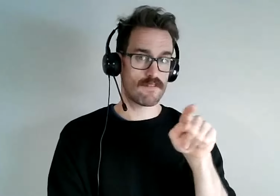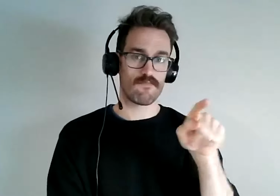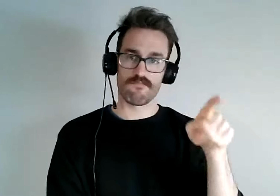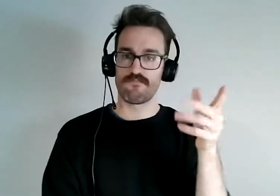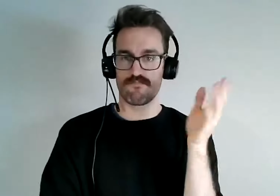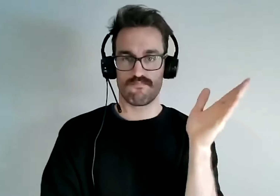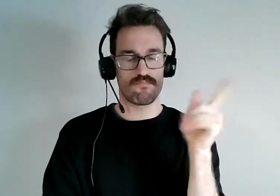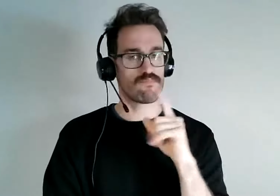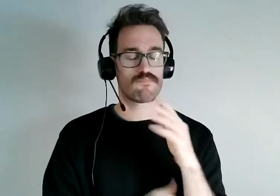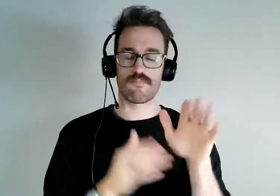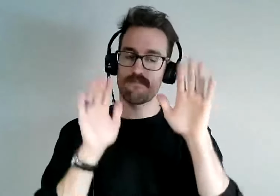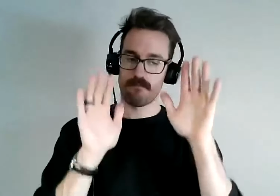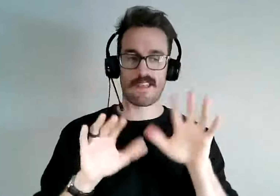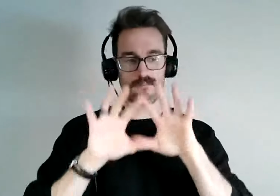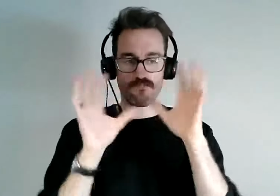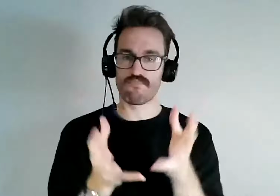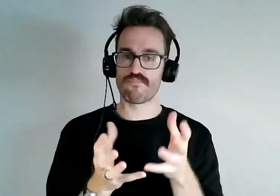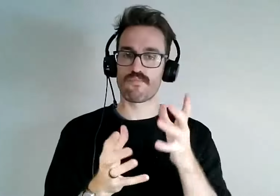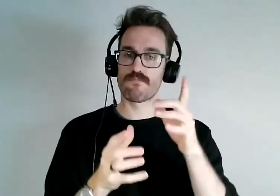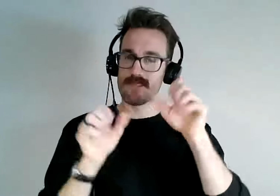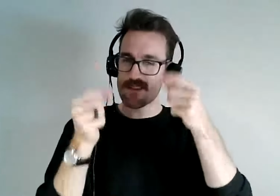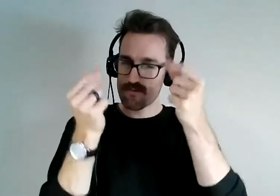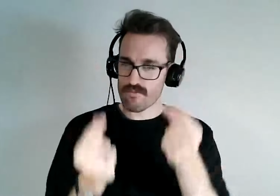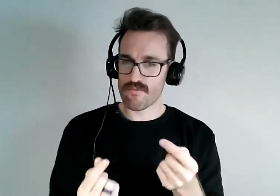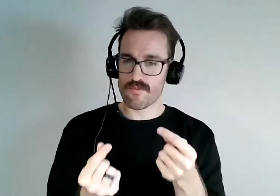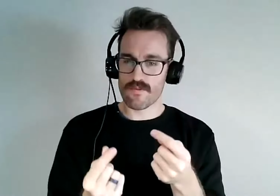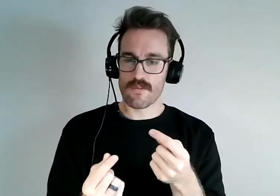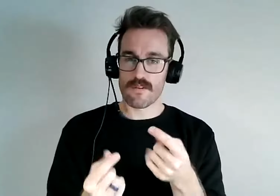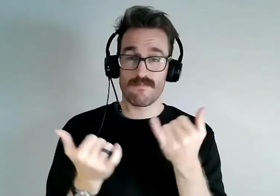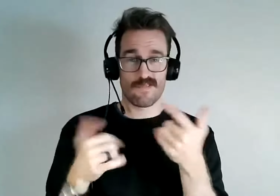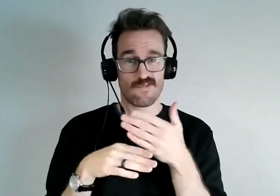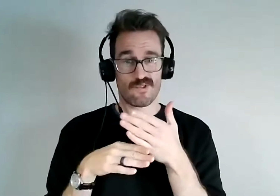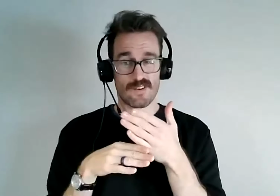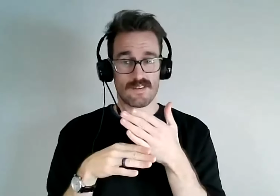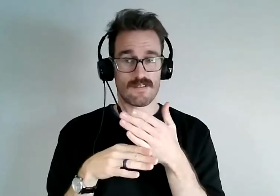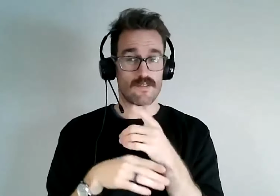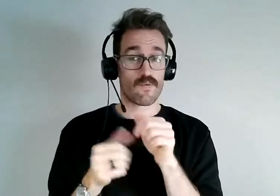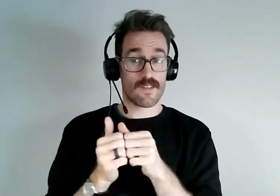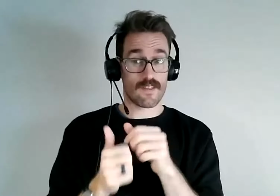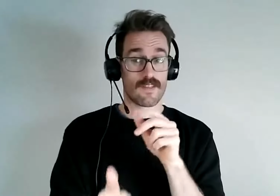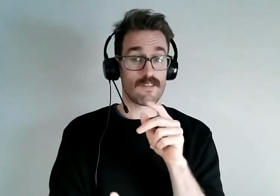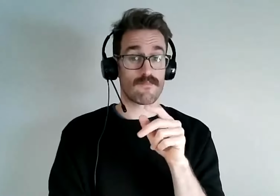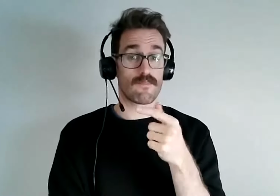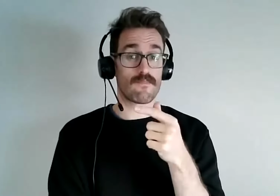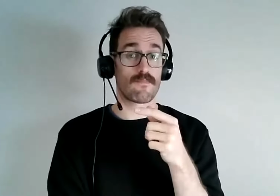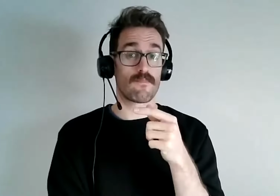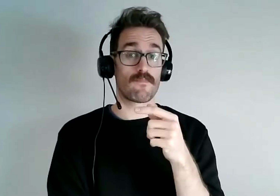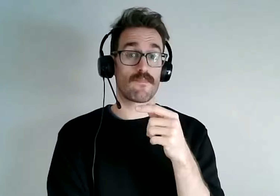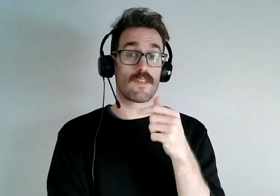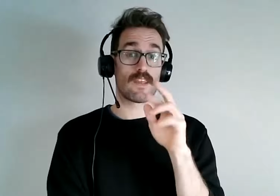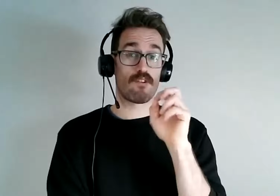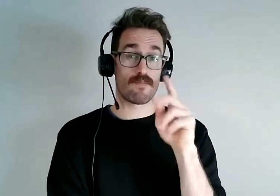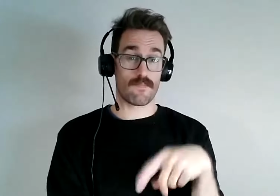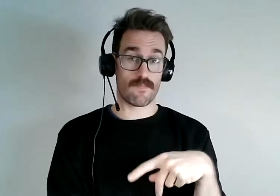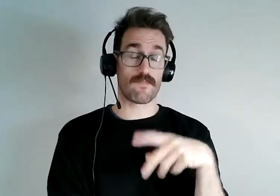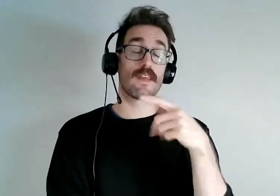wonderful overview, thank you, about the things that we can do. And just to share with GARUP, which is a group that's global, as